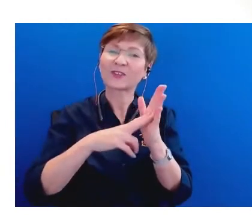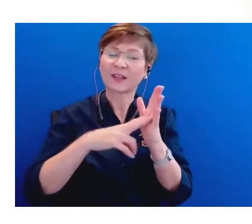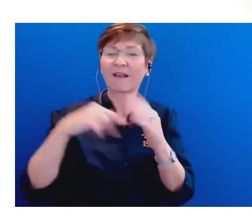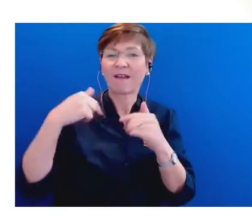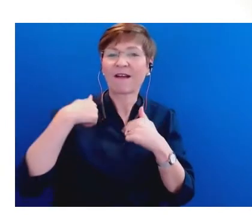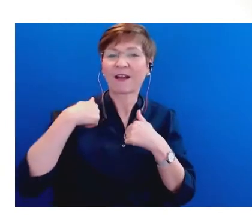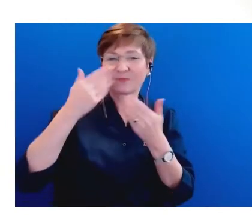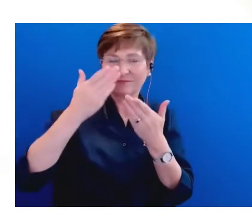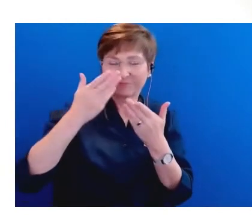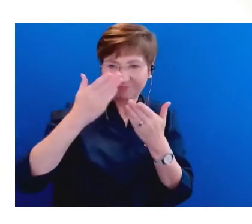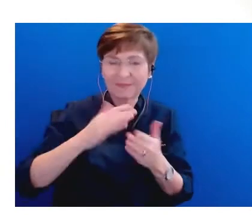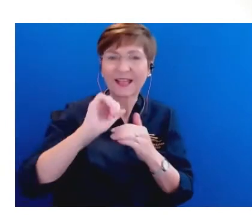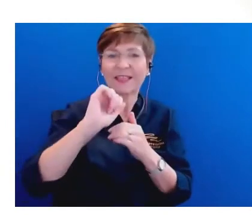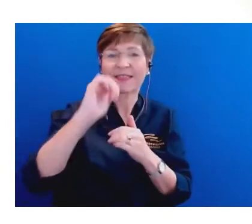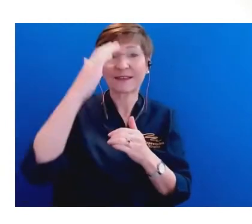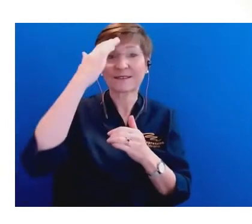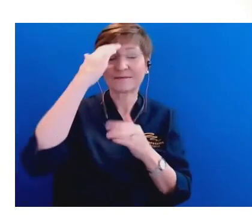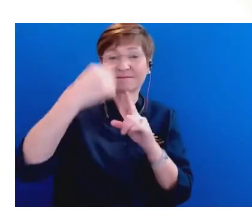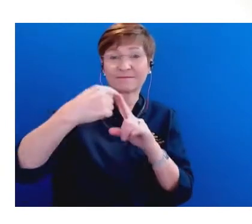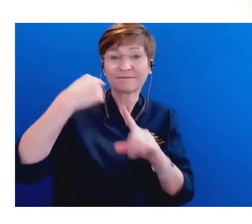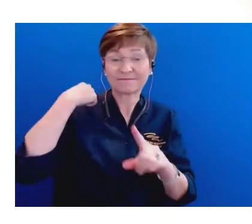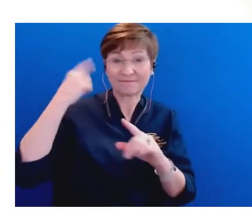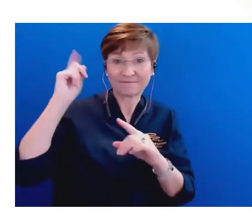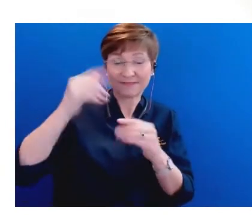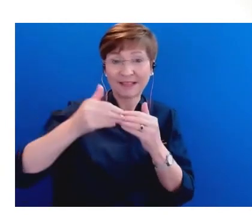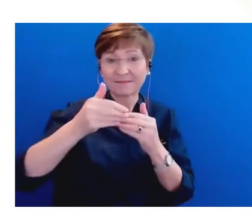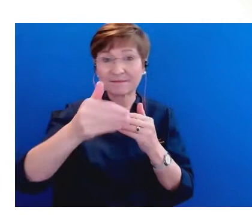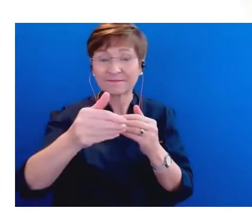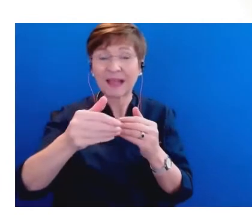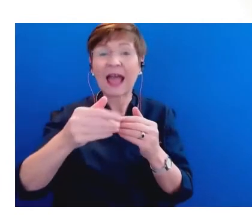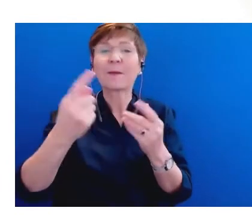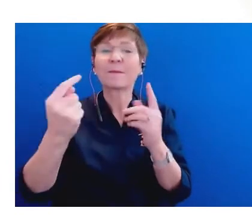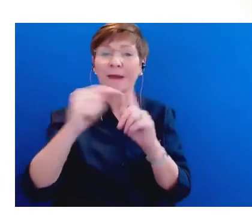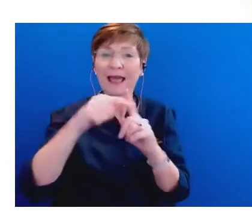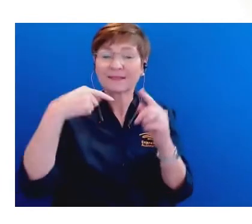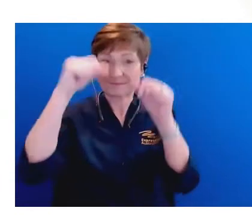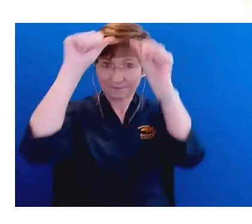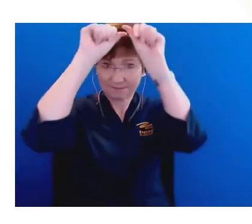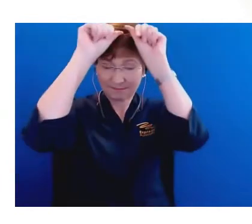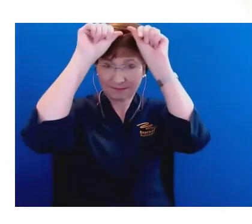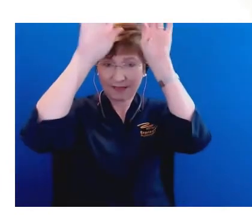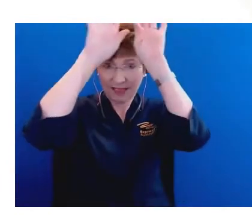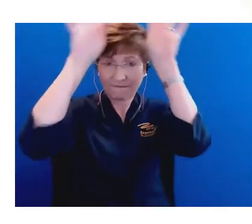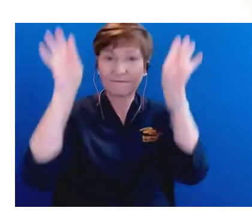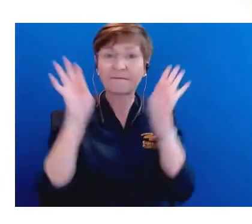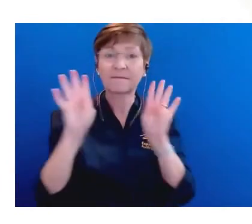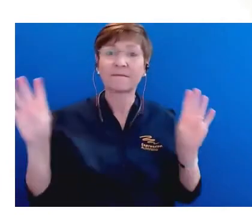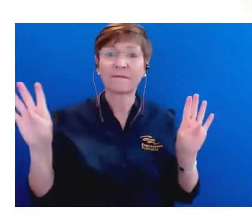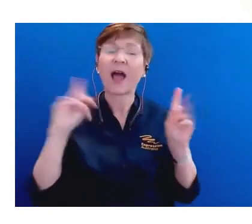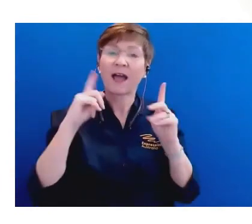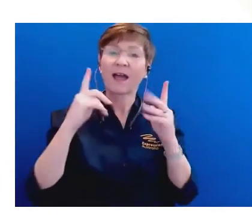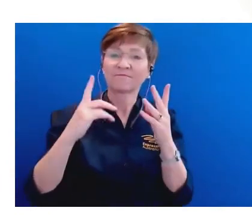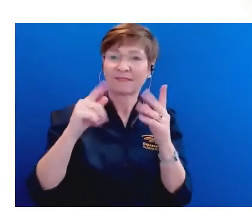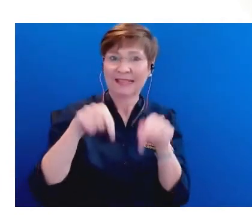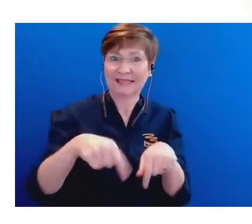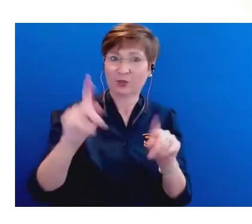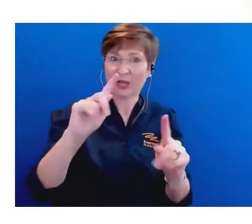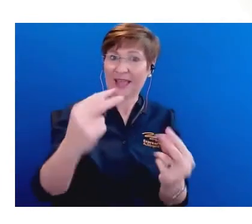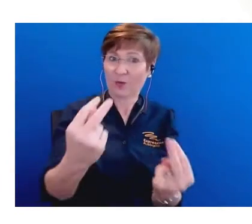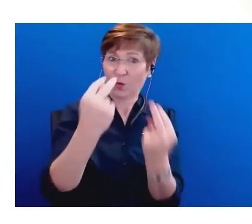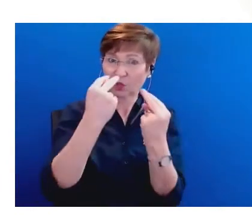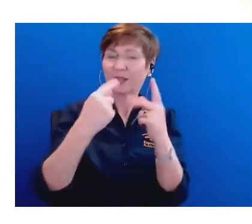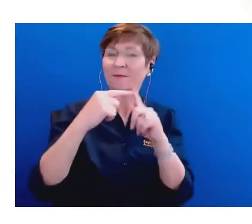present, and to any Aboriginal and Torres Strait Islander people present today. My plan is to speak for around